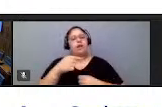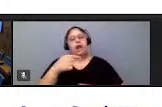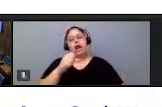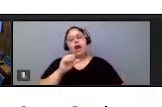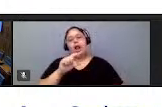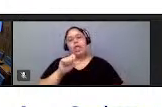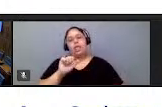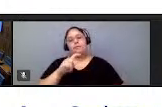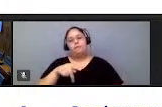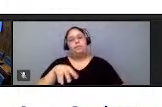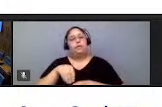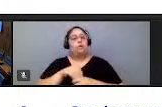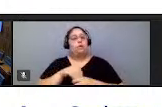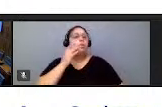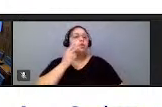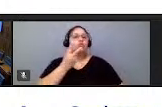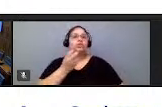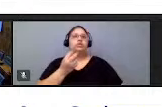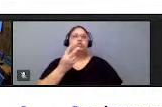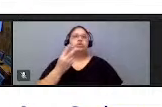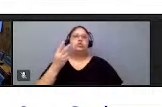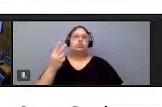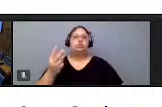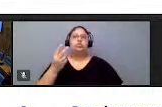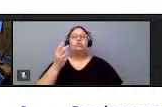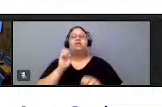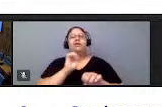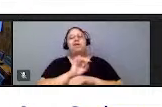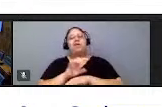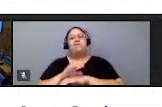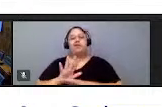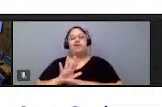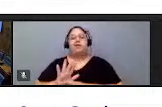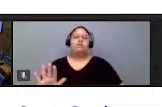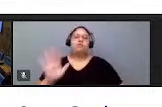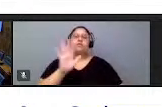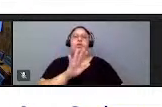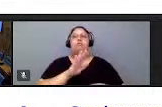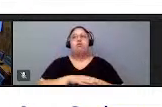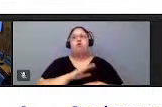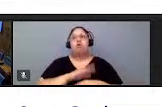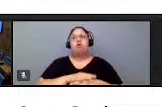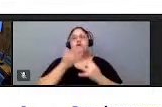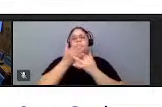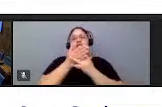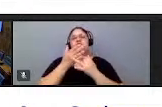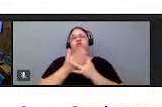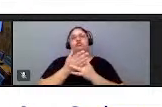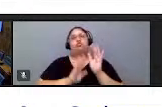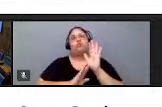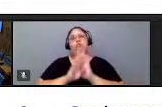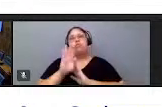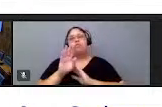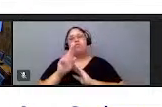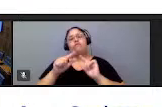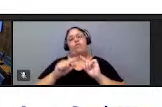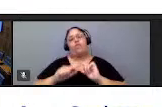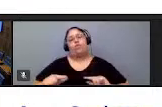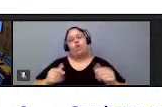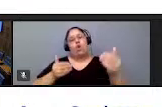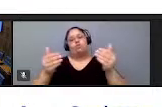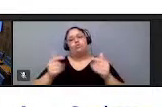2022 to advise them on interventions to improve Logistics in